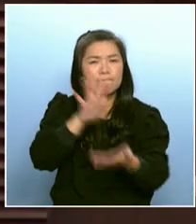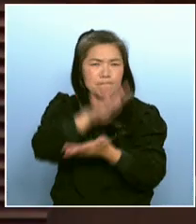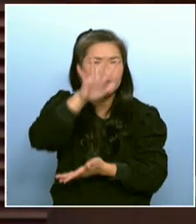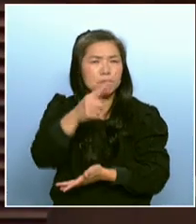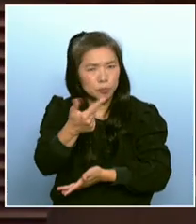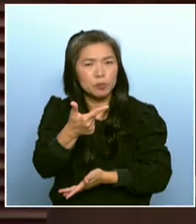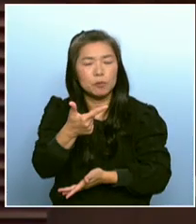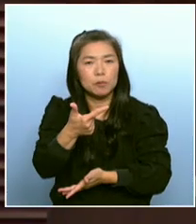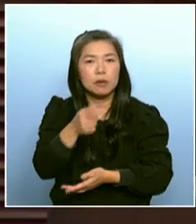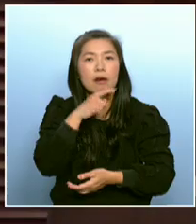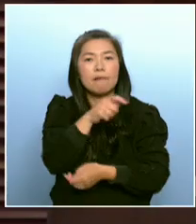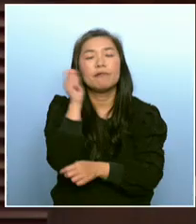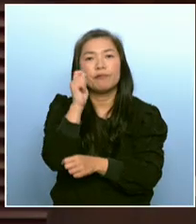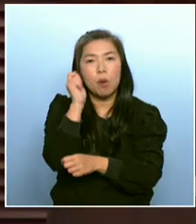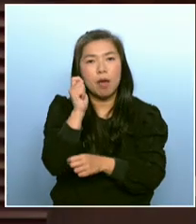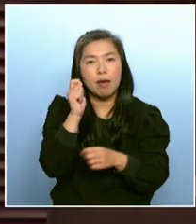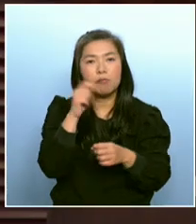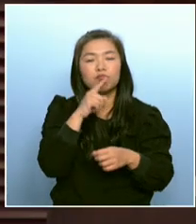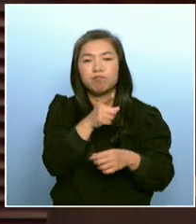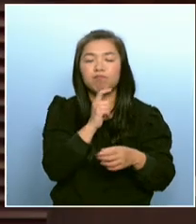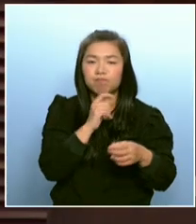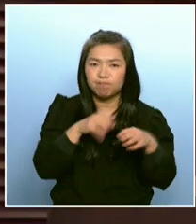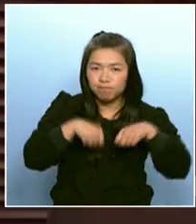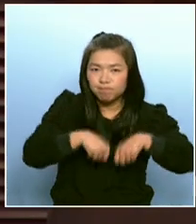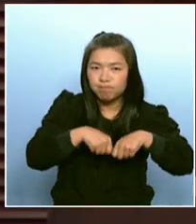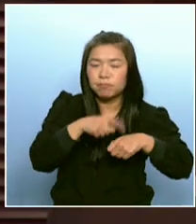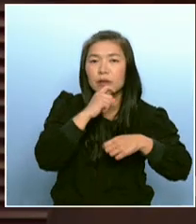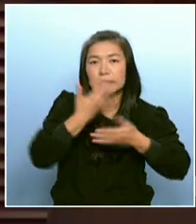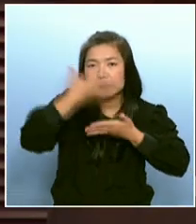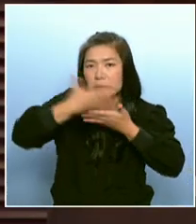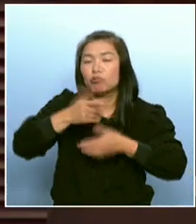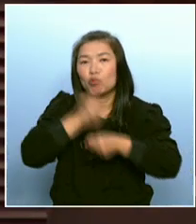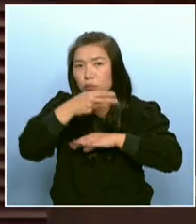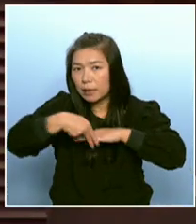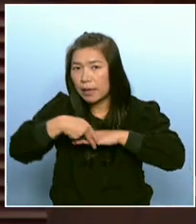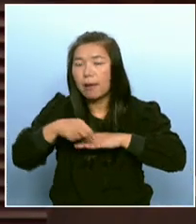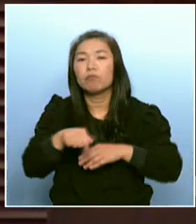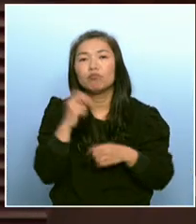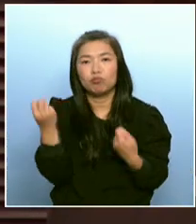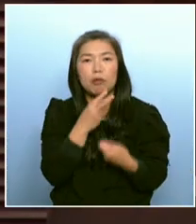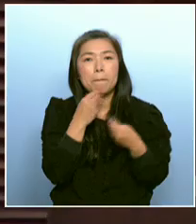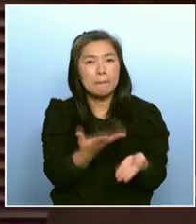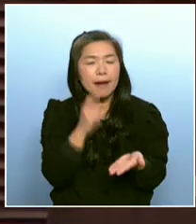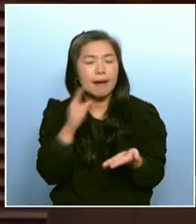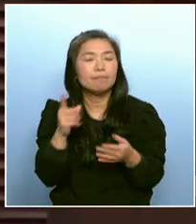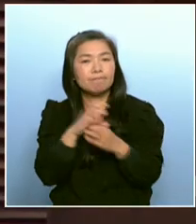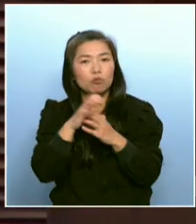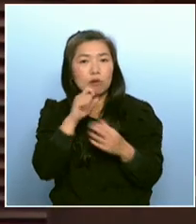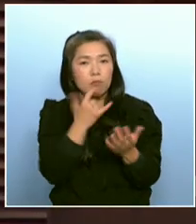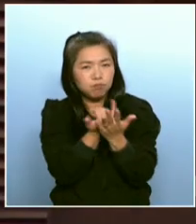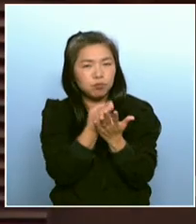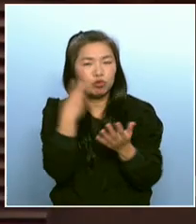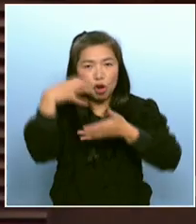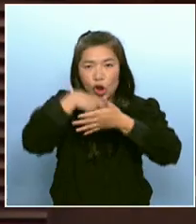and we will include the relevant conditions in the land grant conditions, and we expect